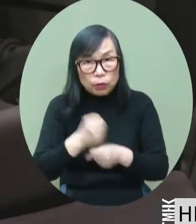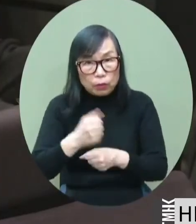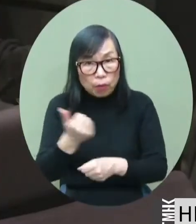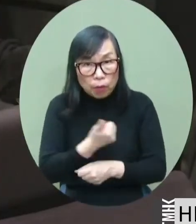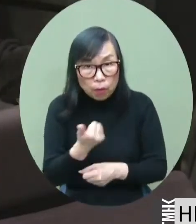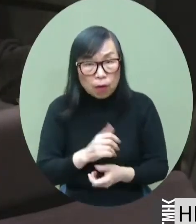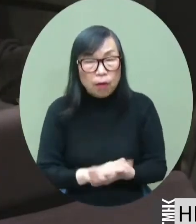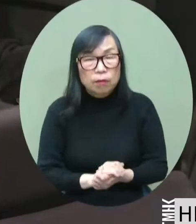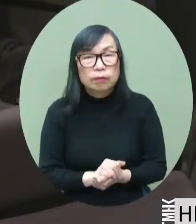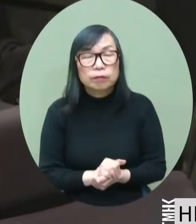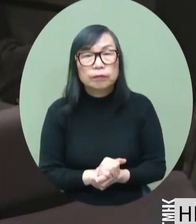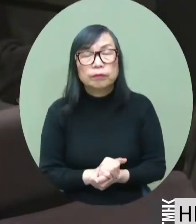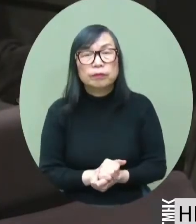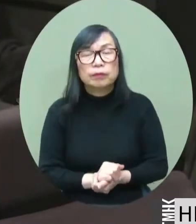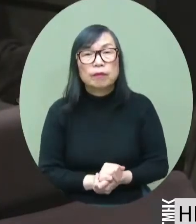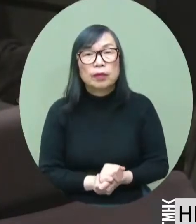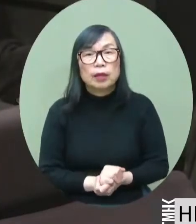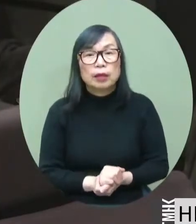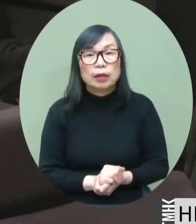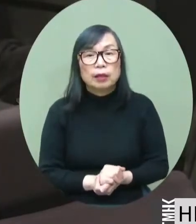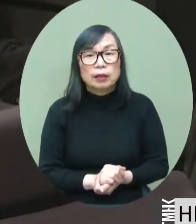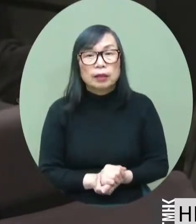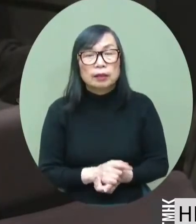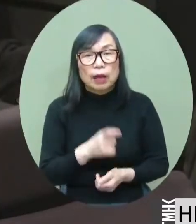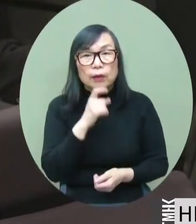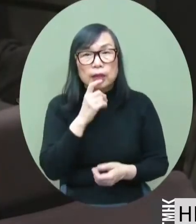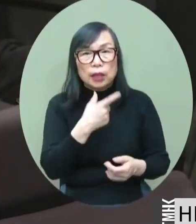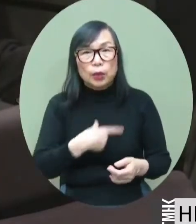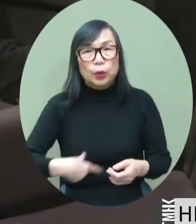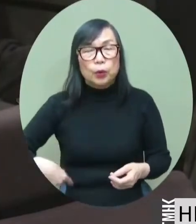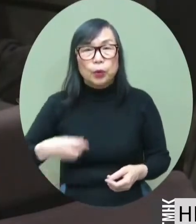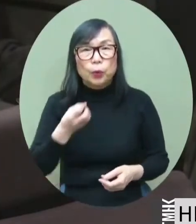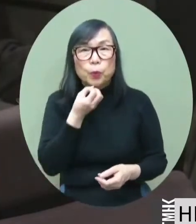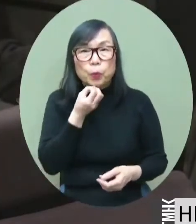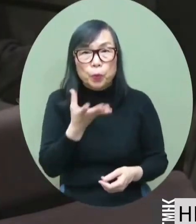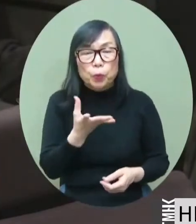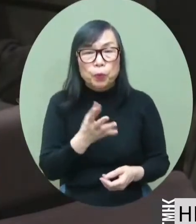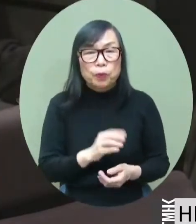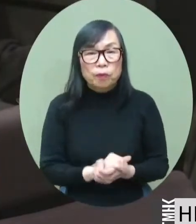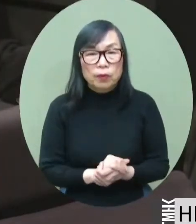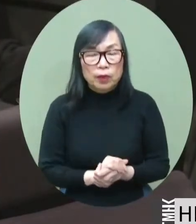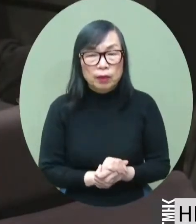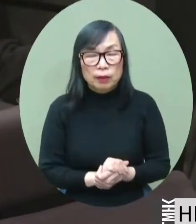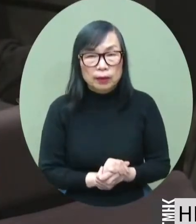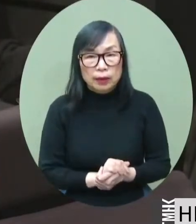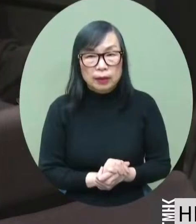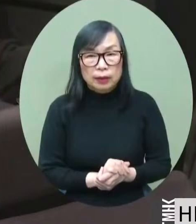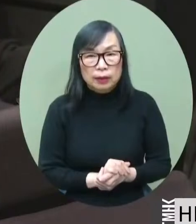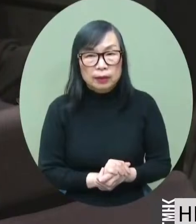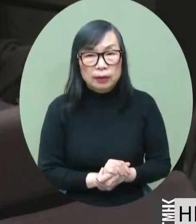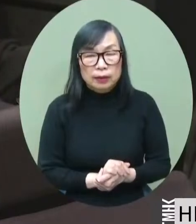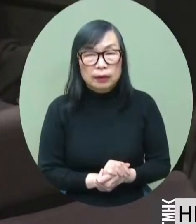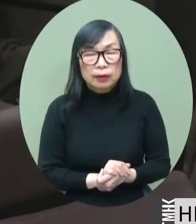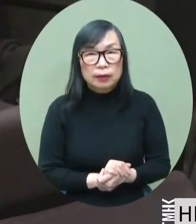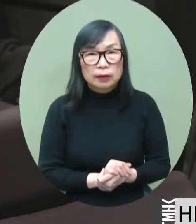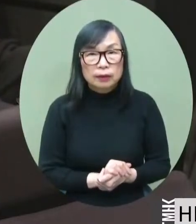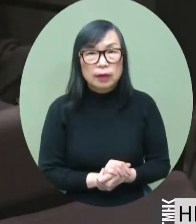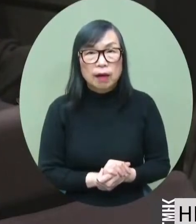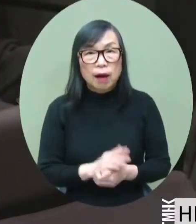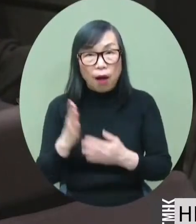the community to help to spread this news. The 3rd question is, all along,